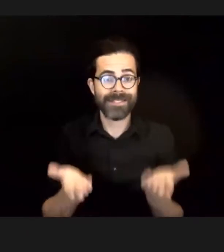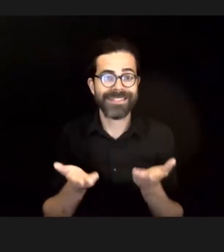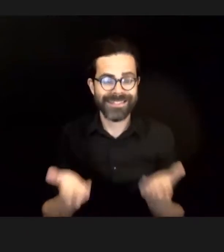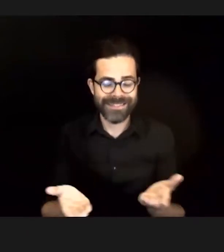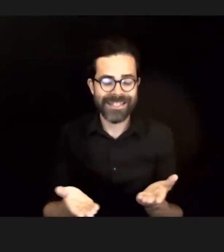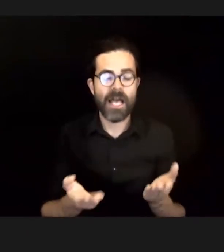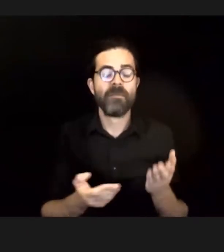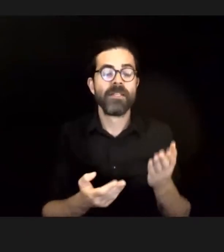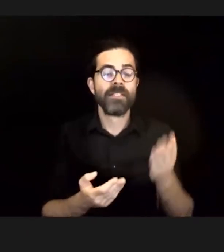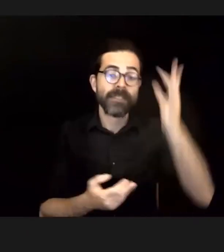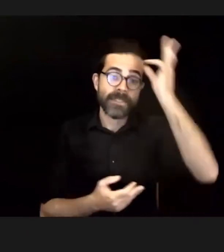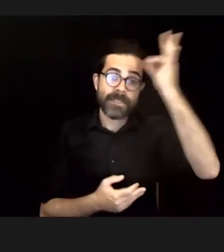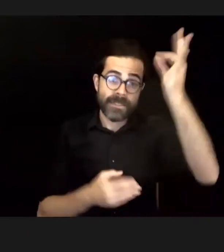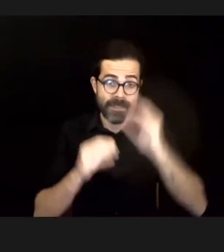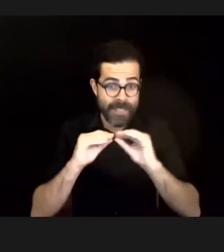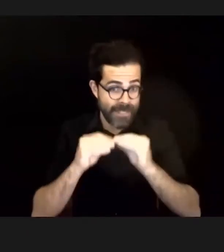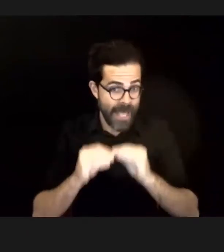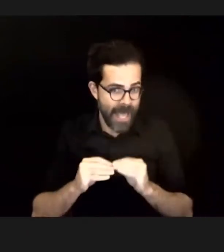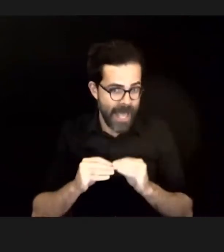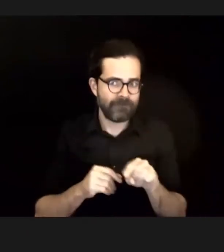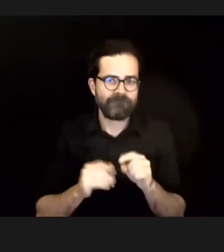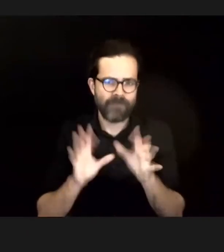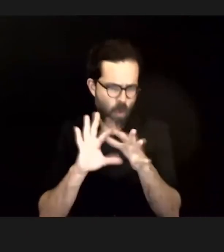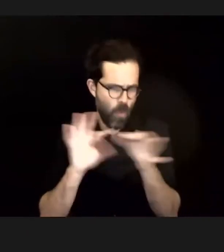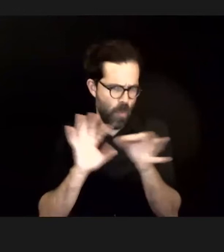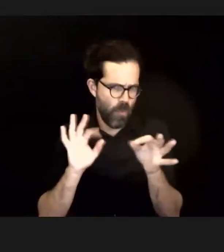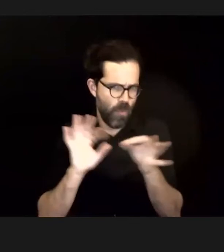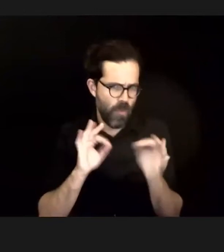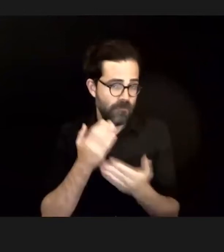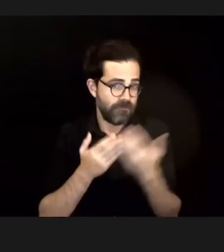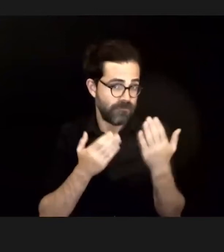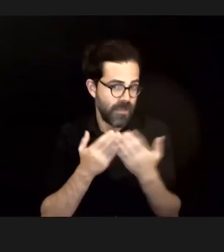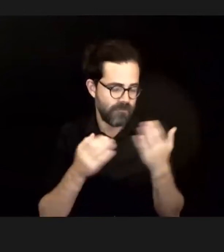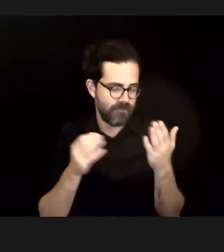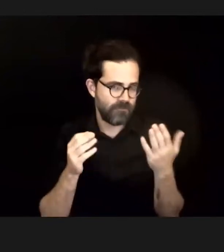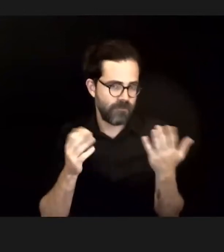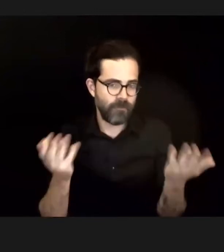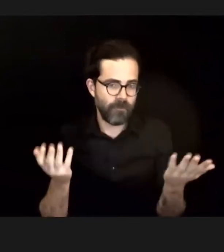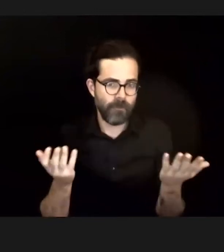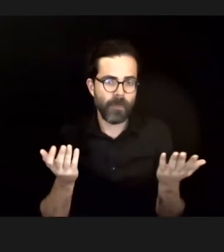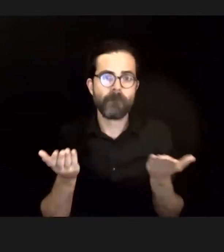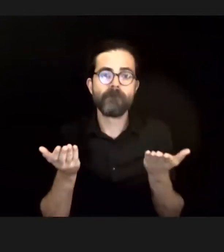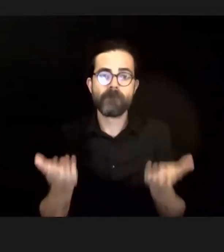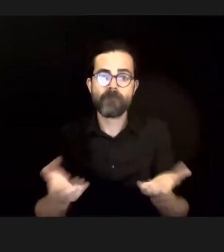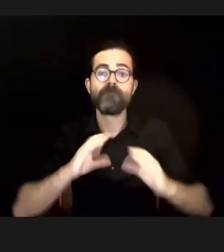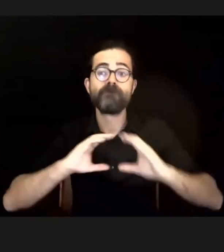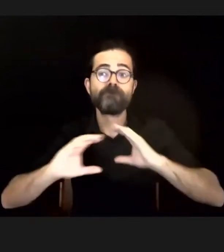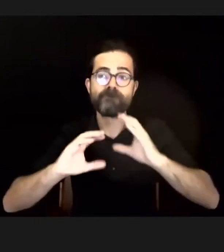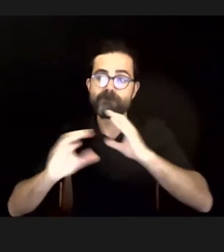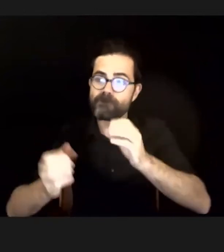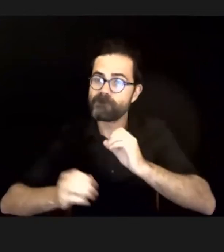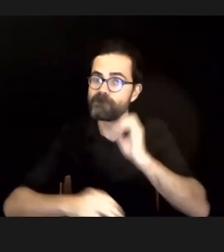manner. Just to tell you that for our field, when we are designing